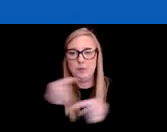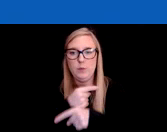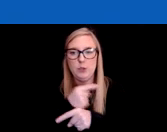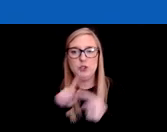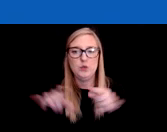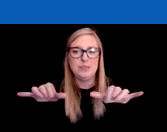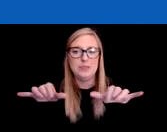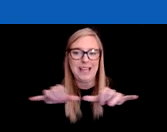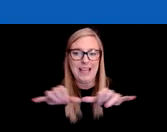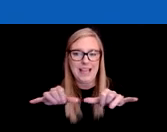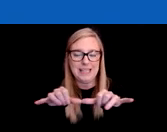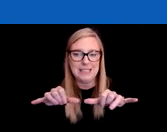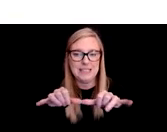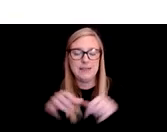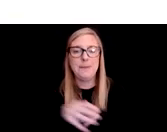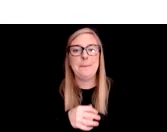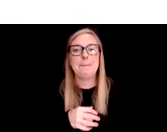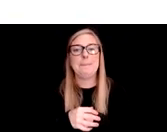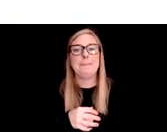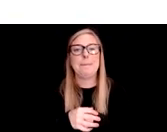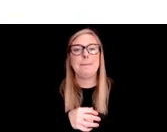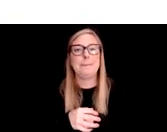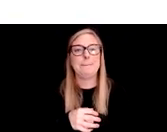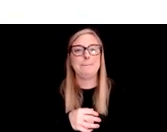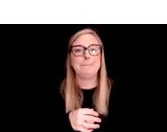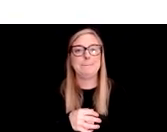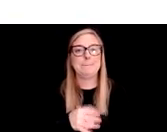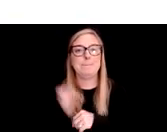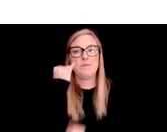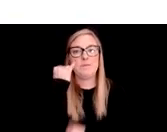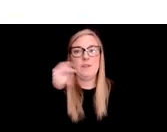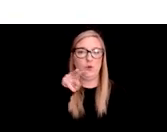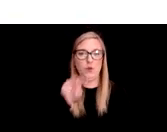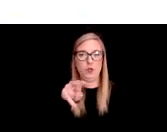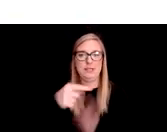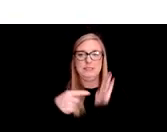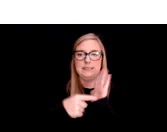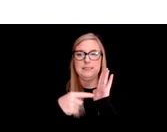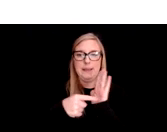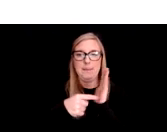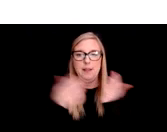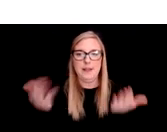So if we want to take a look at the example here,